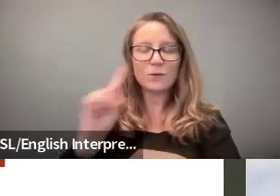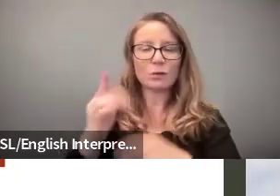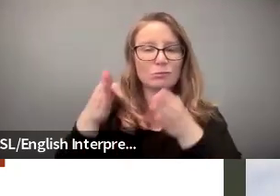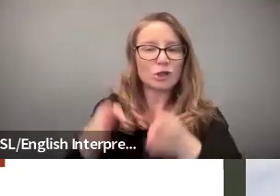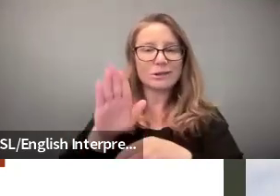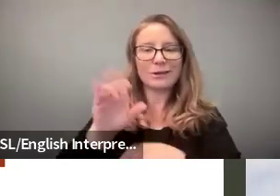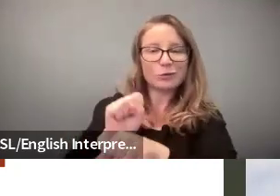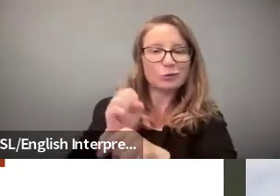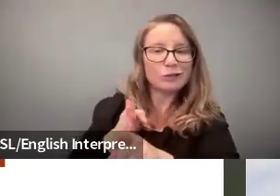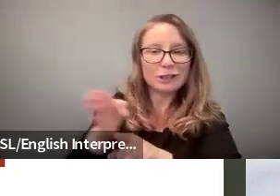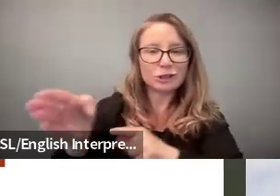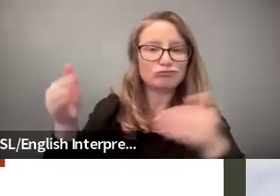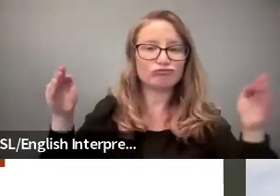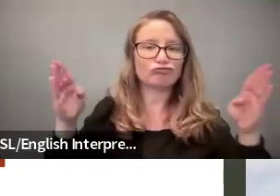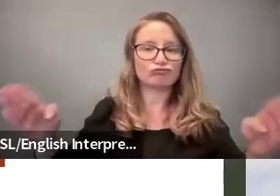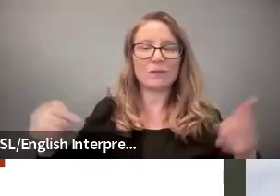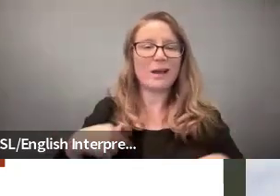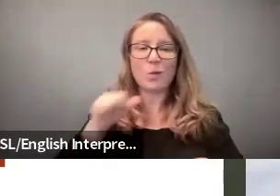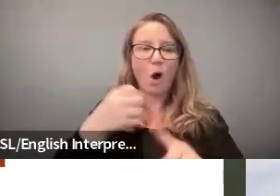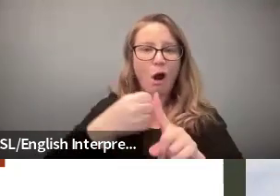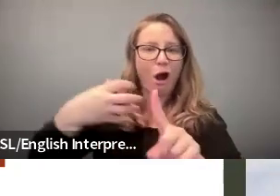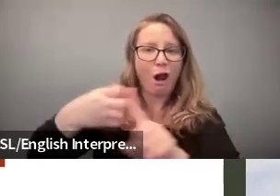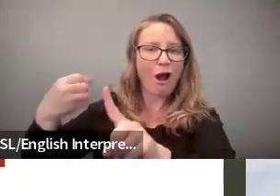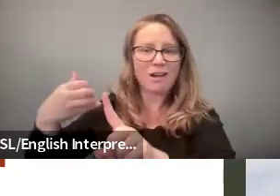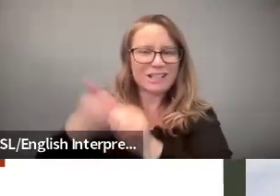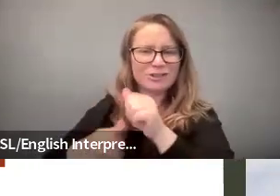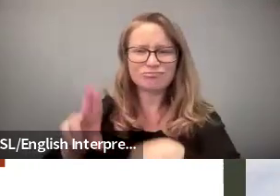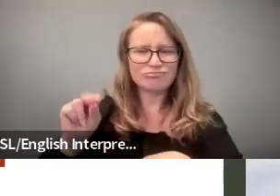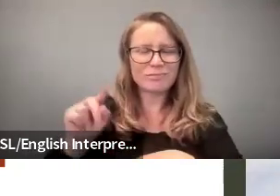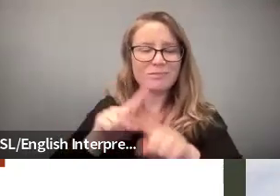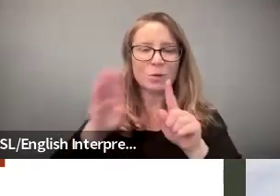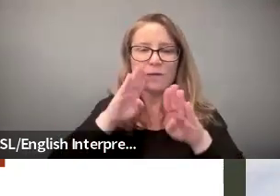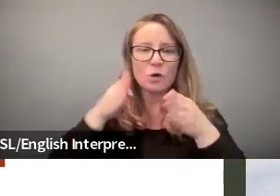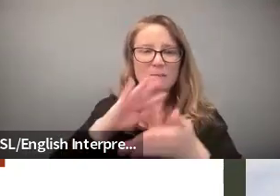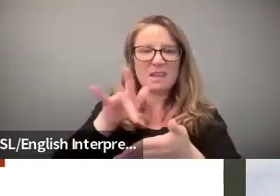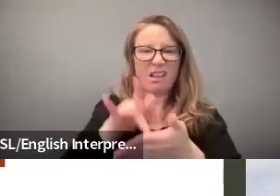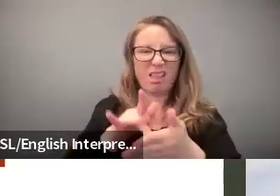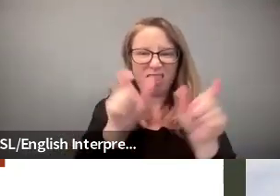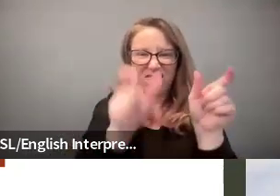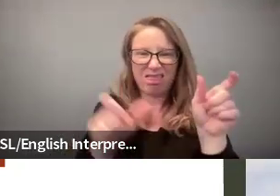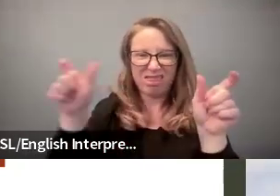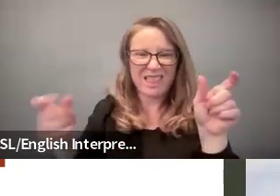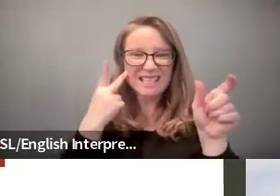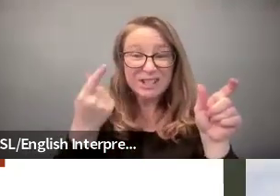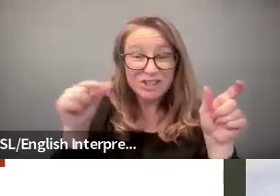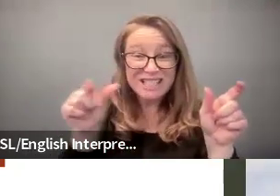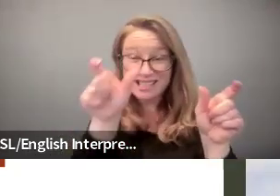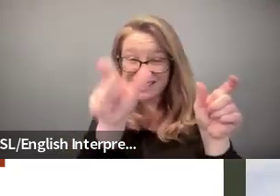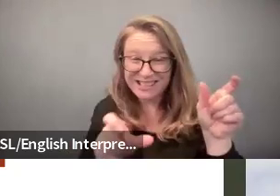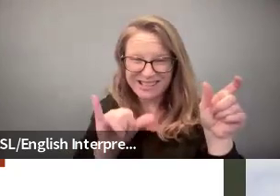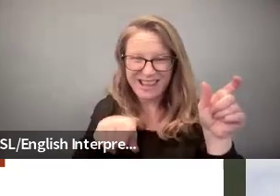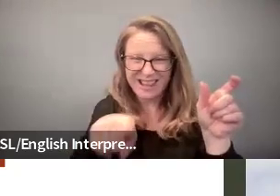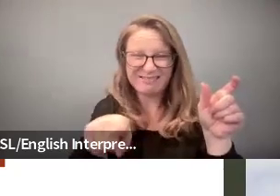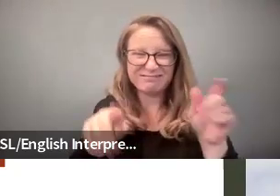someone's career. Won't get into each one specifically. We'll focus on that middle column there in green. Again,